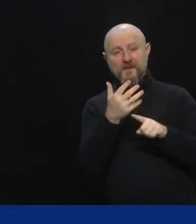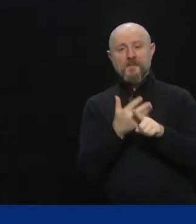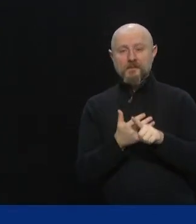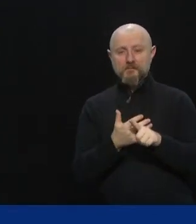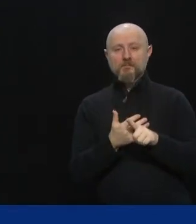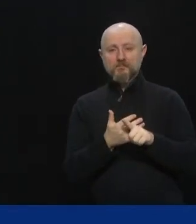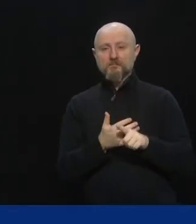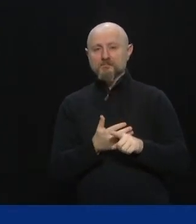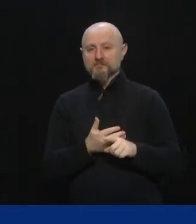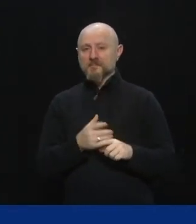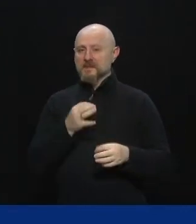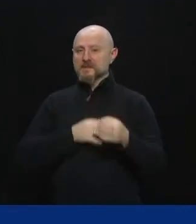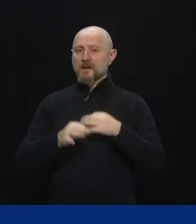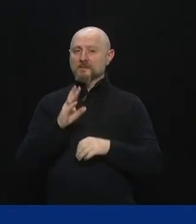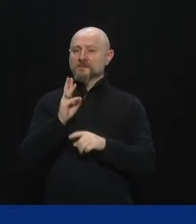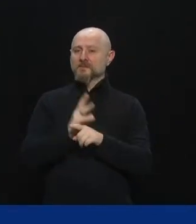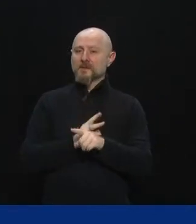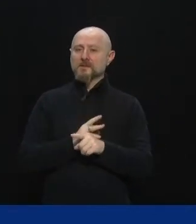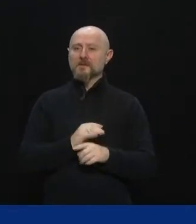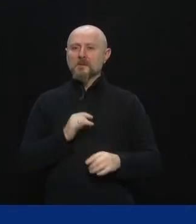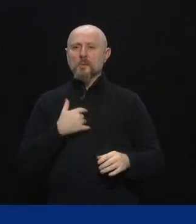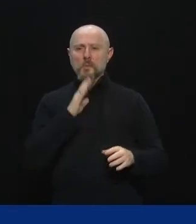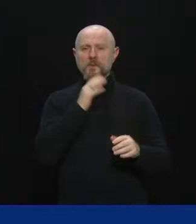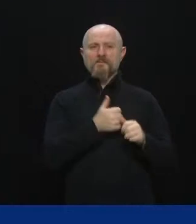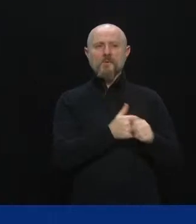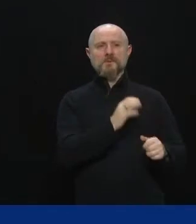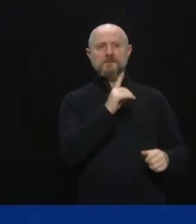you to hear first that we'll be following that guidance.